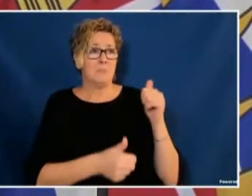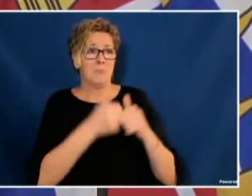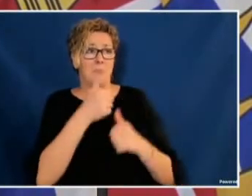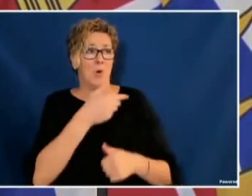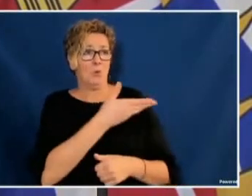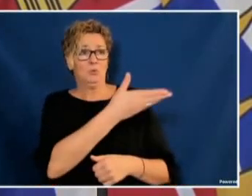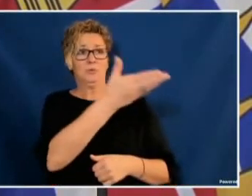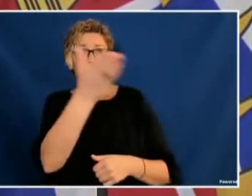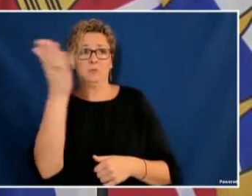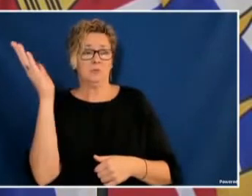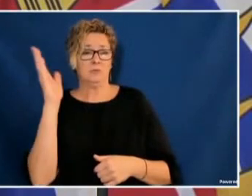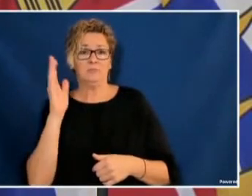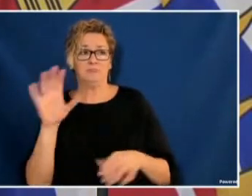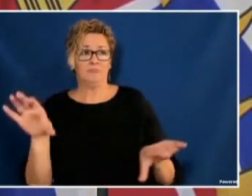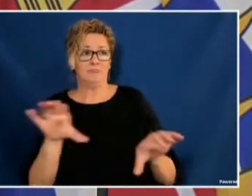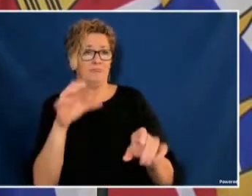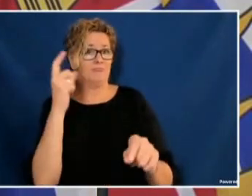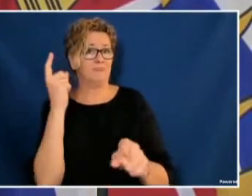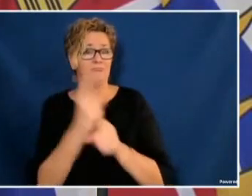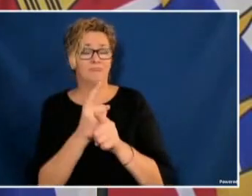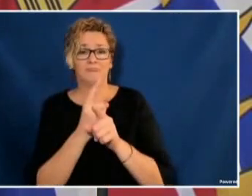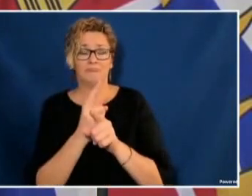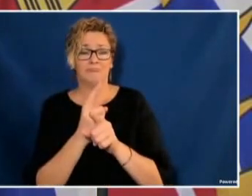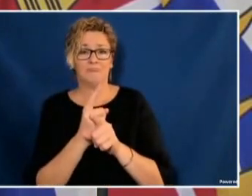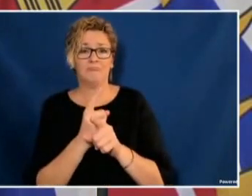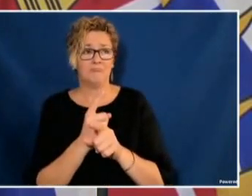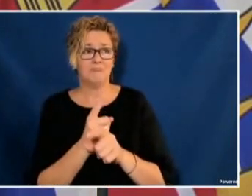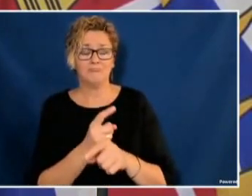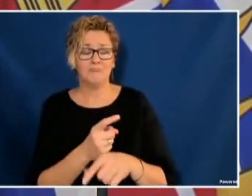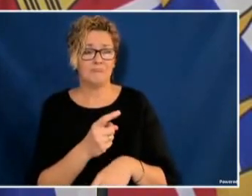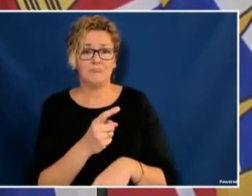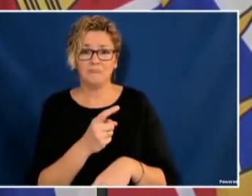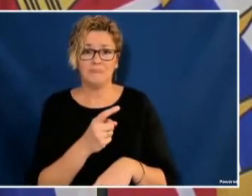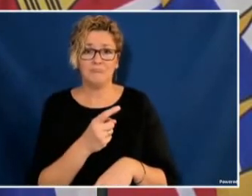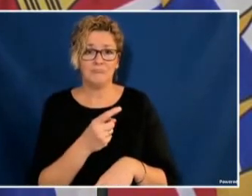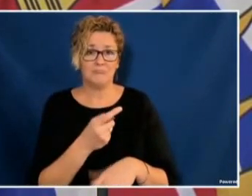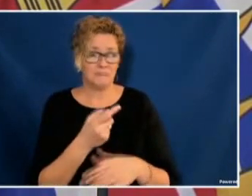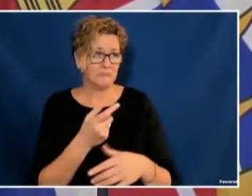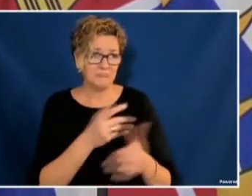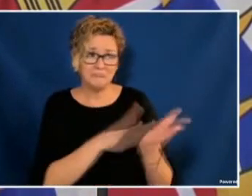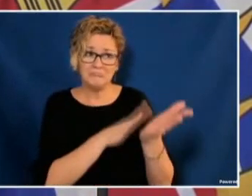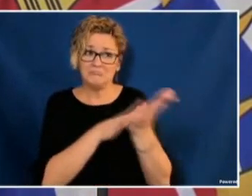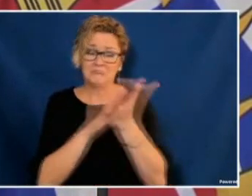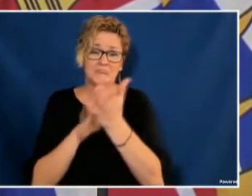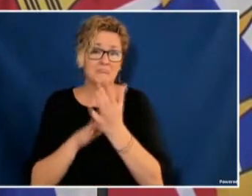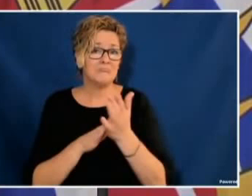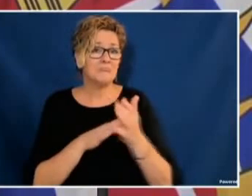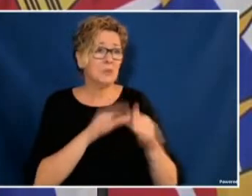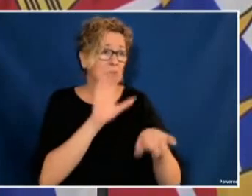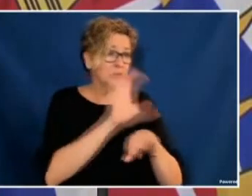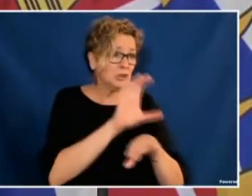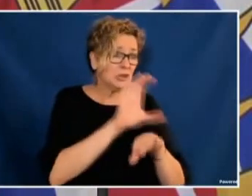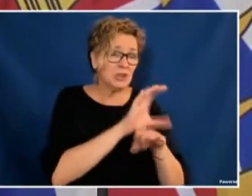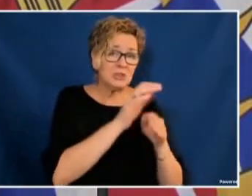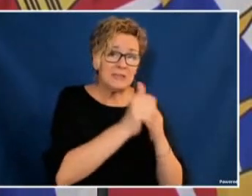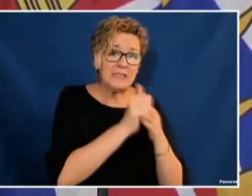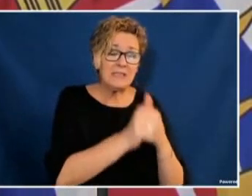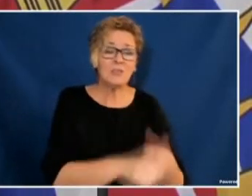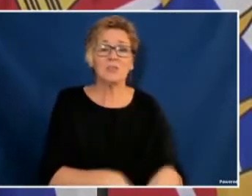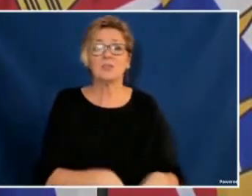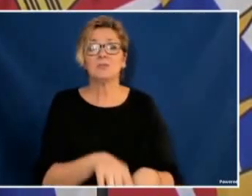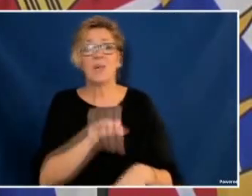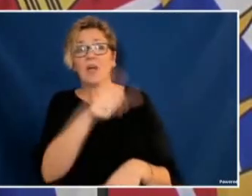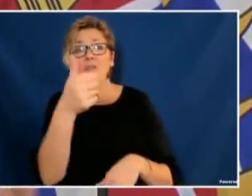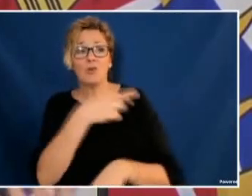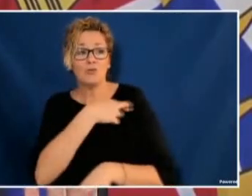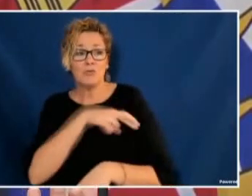and protect us from transmission of this virus. And there is a balancing that we do with every measure that comes into